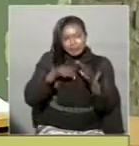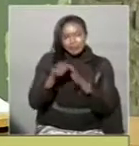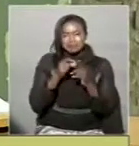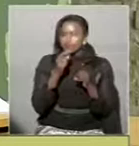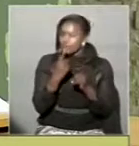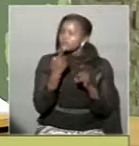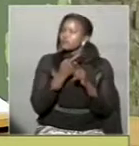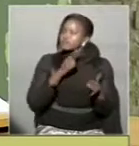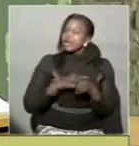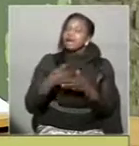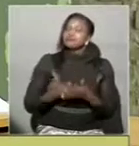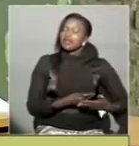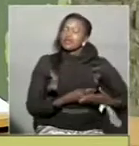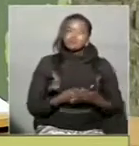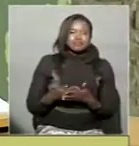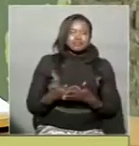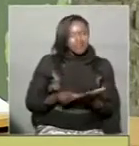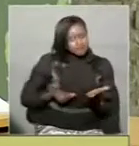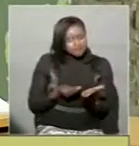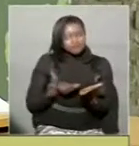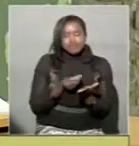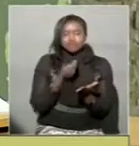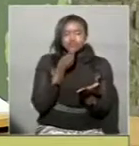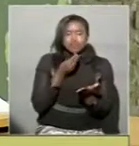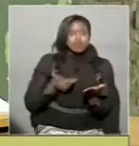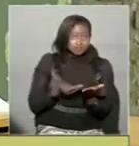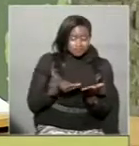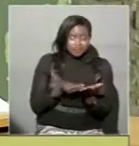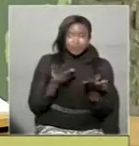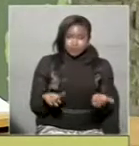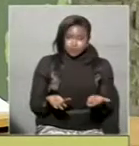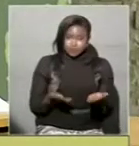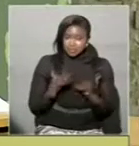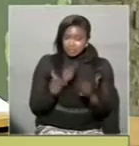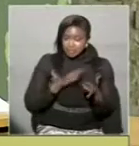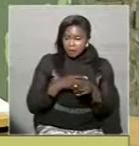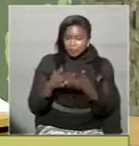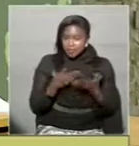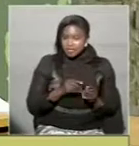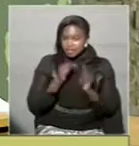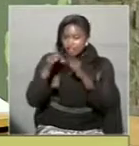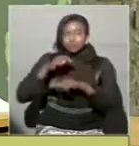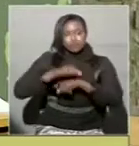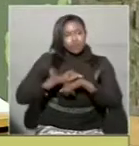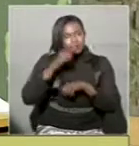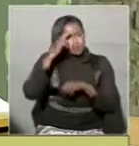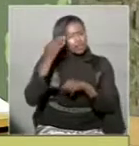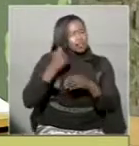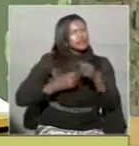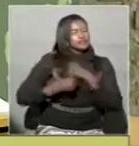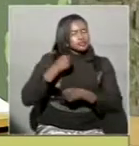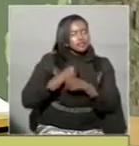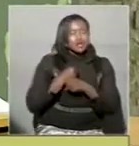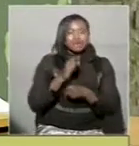from there. And then how have you been fed? Even now when you come to school, you remember last year, the Minister of Education and Sports, the